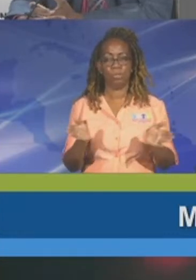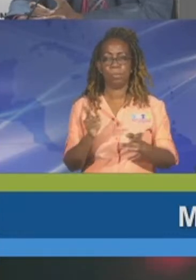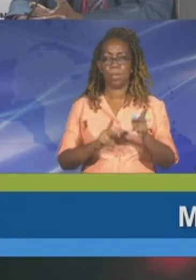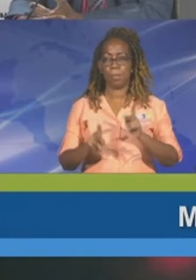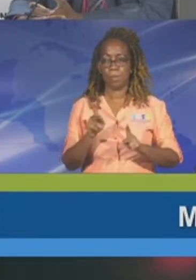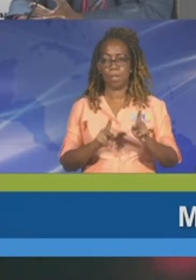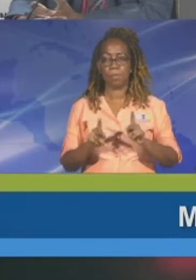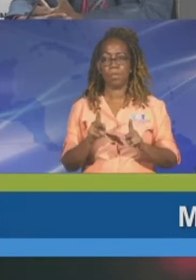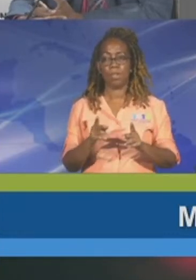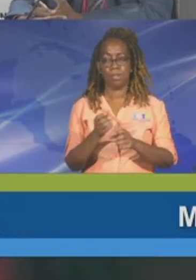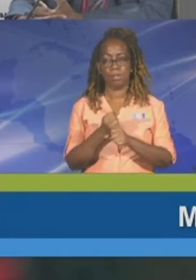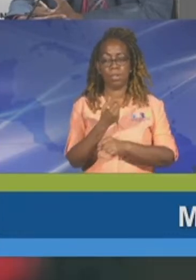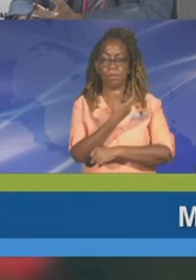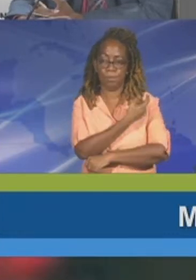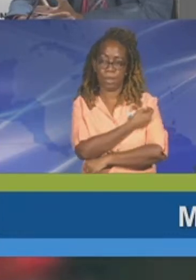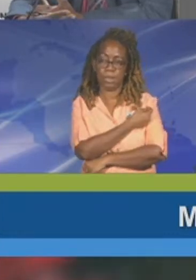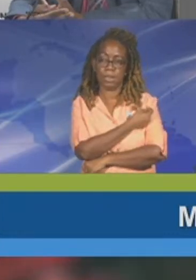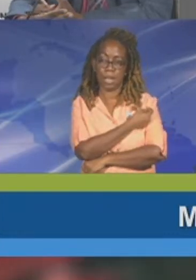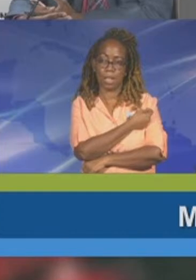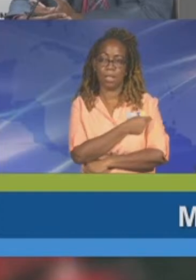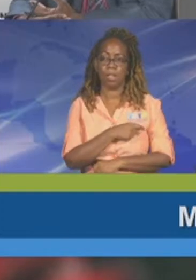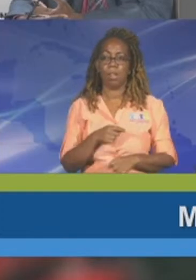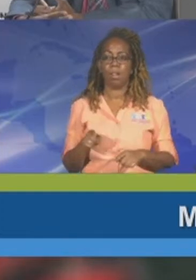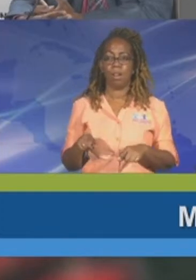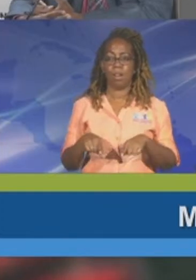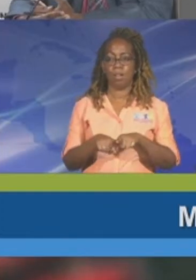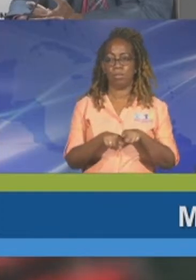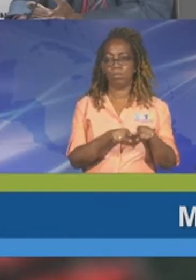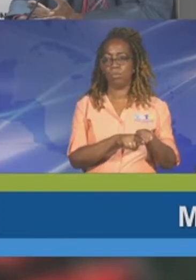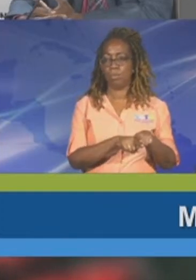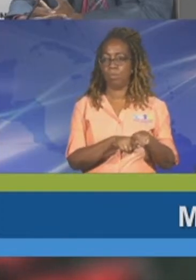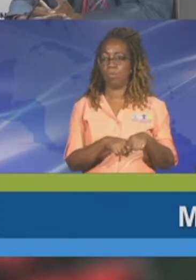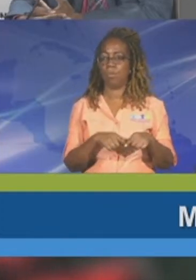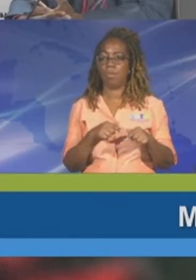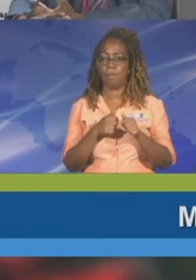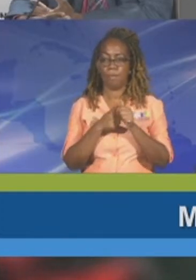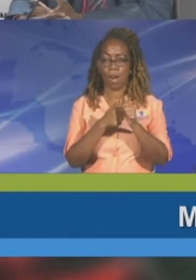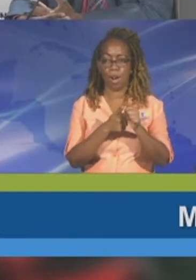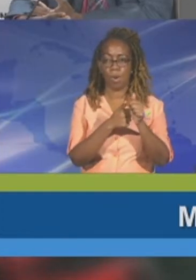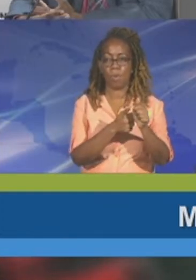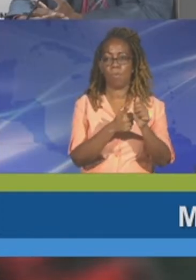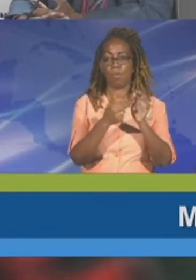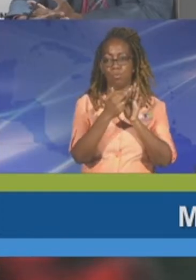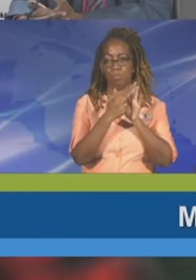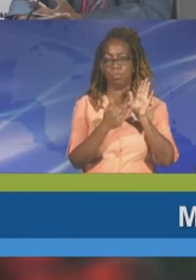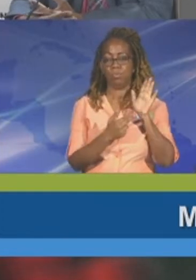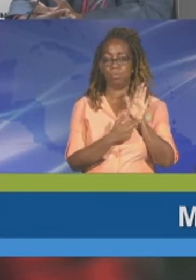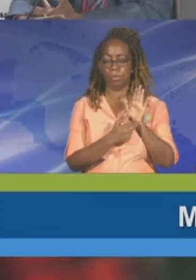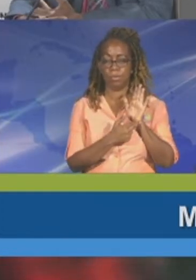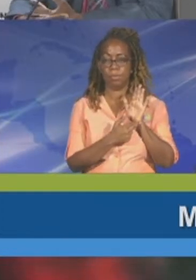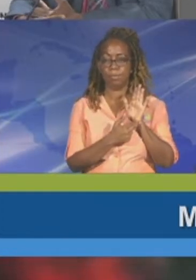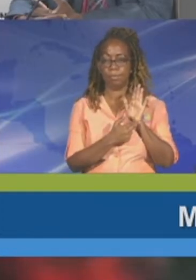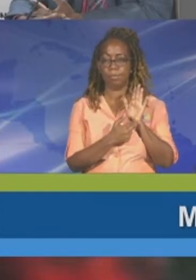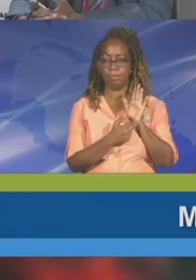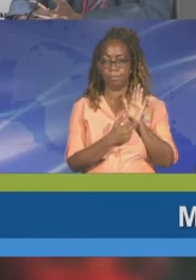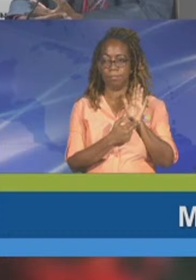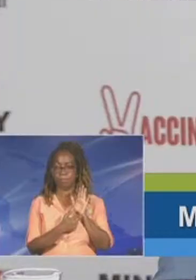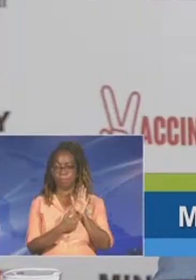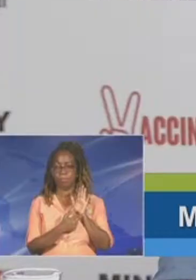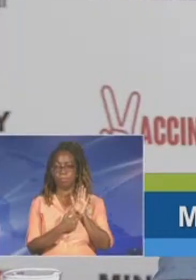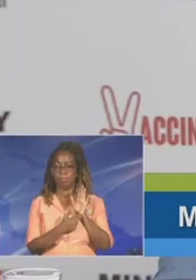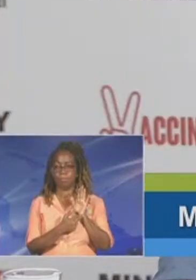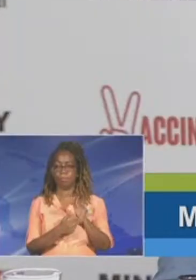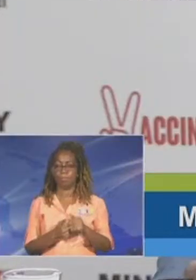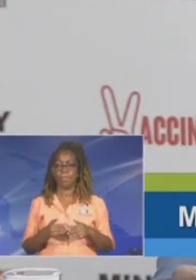of the vaccines and also to adhere to the ongoing requirements for certain public health